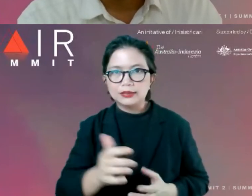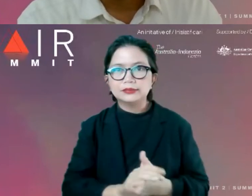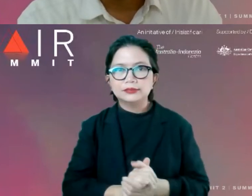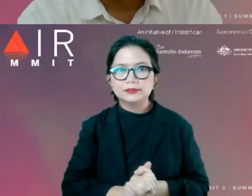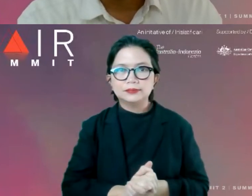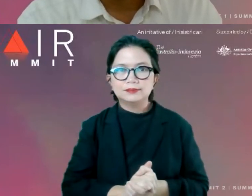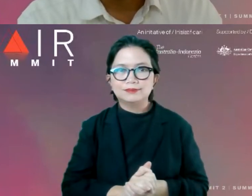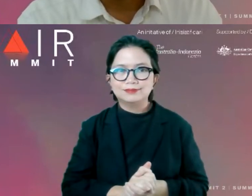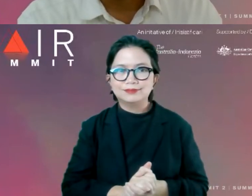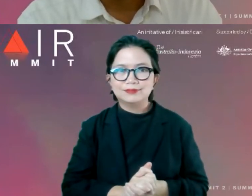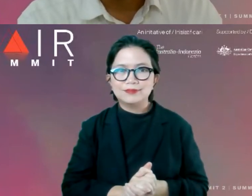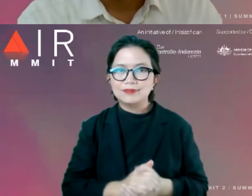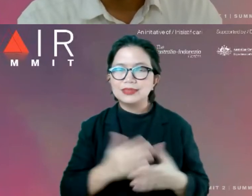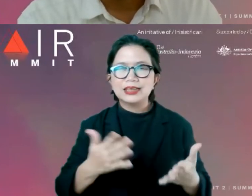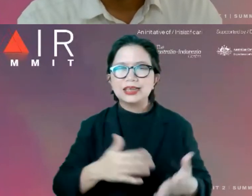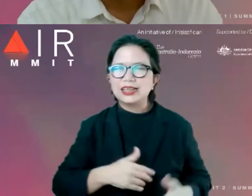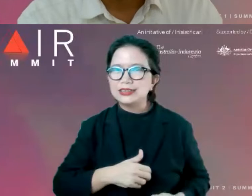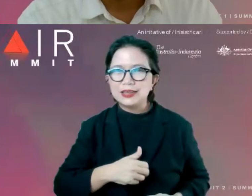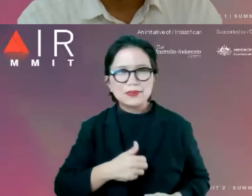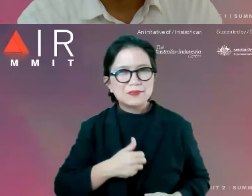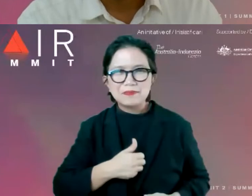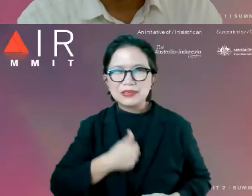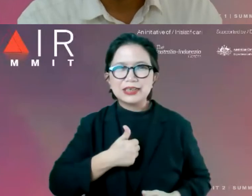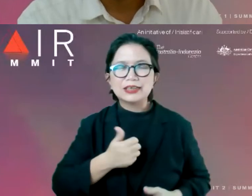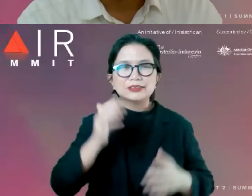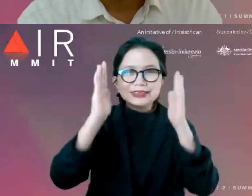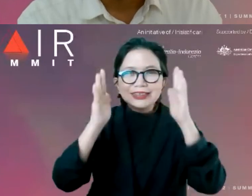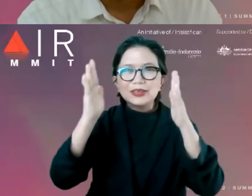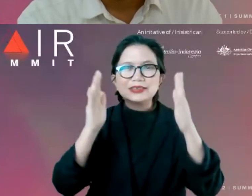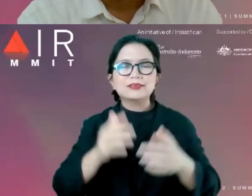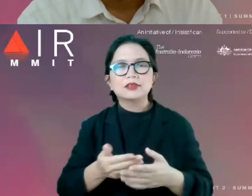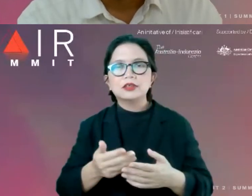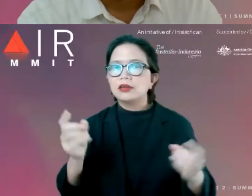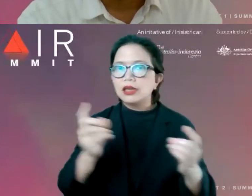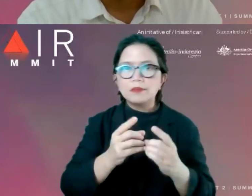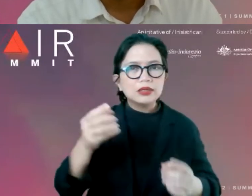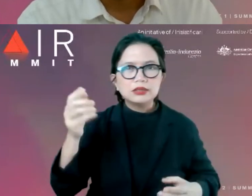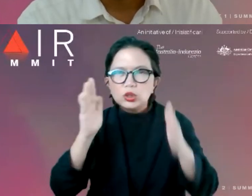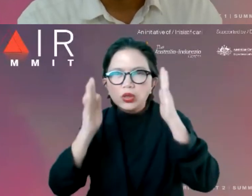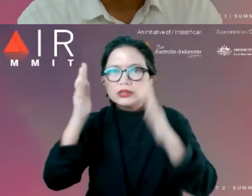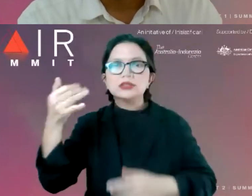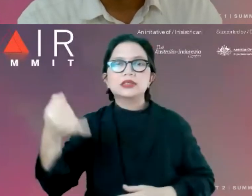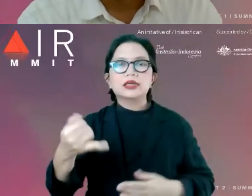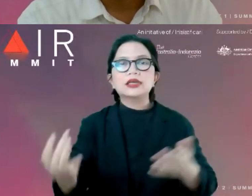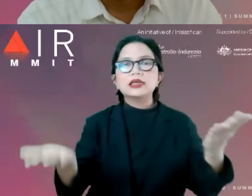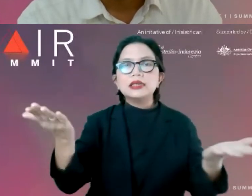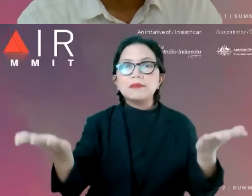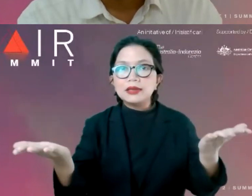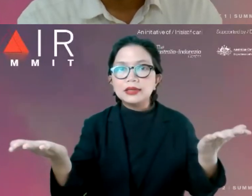a sort of a worse situation than perhaps would have been if we'd had better trust in government. And the trust is